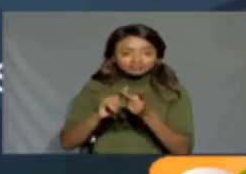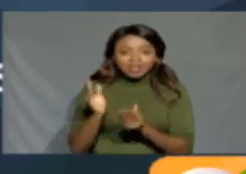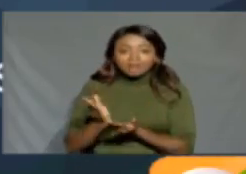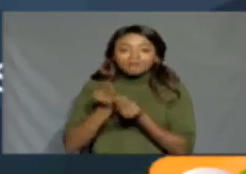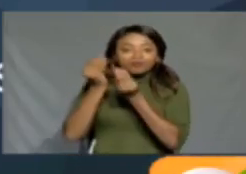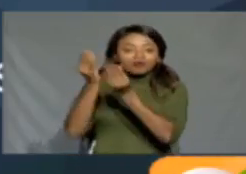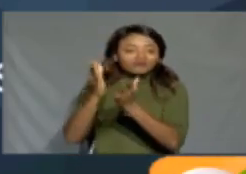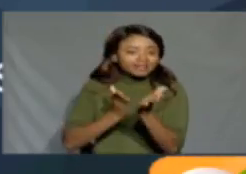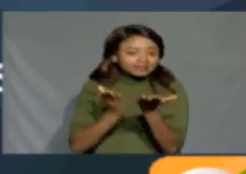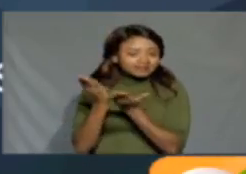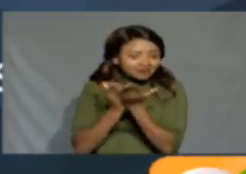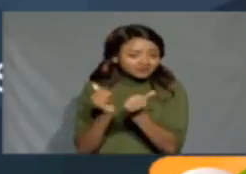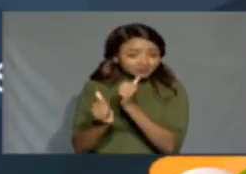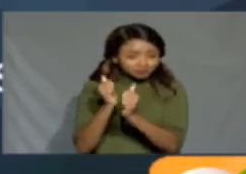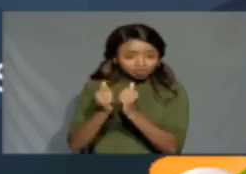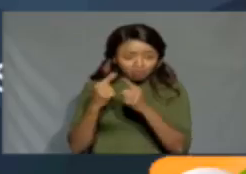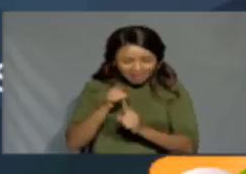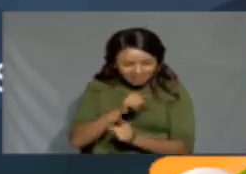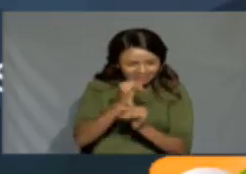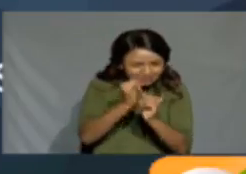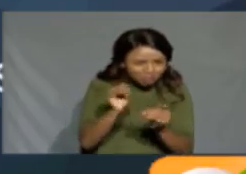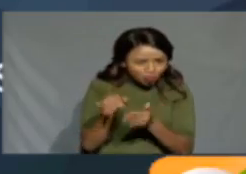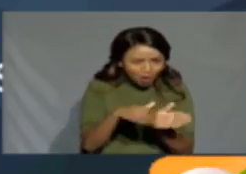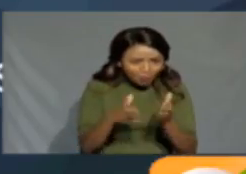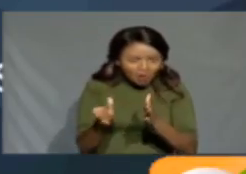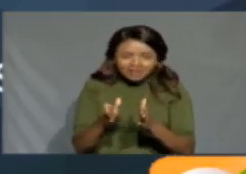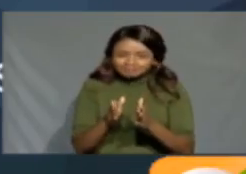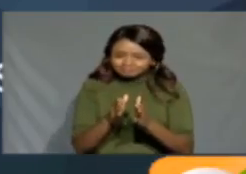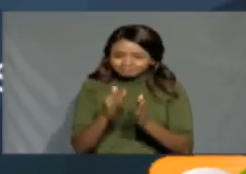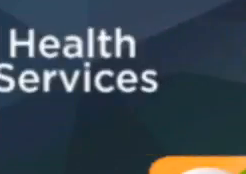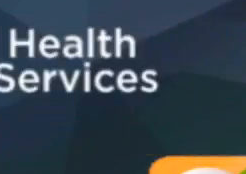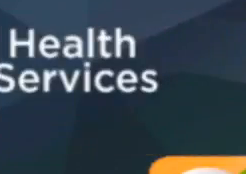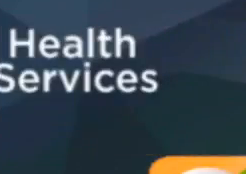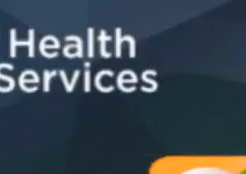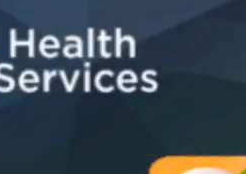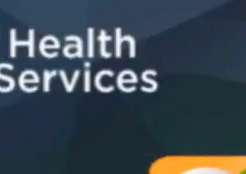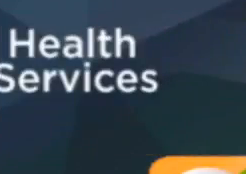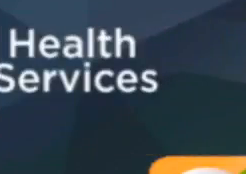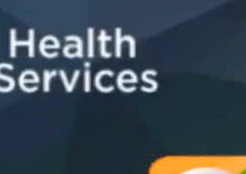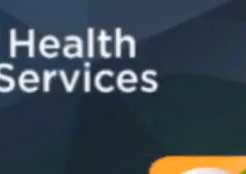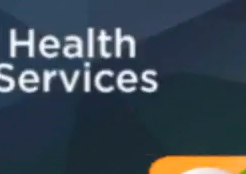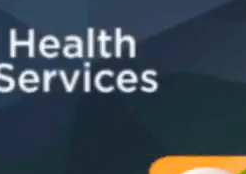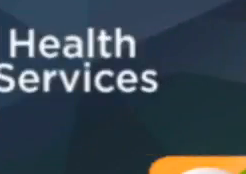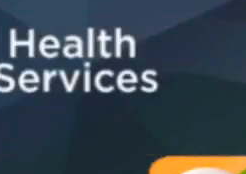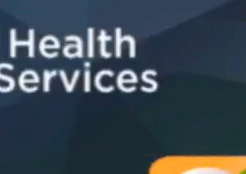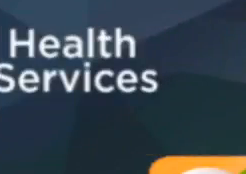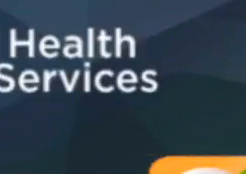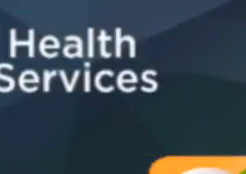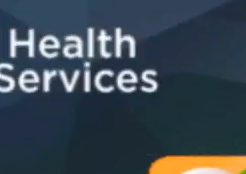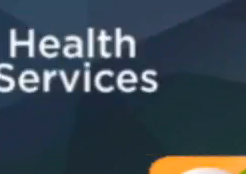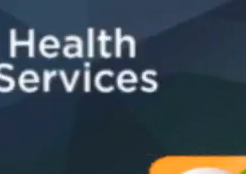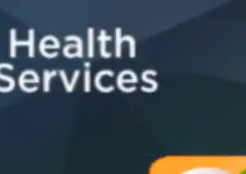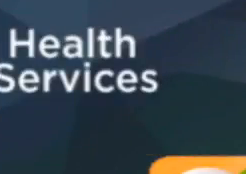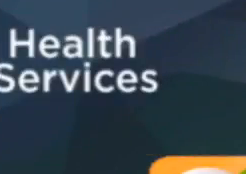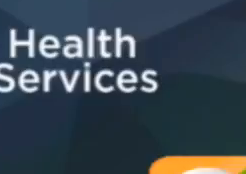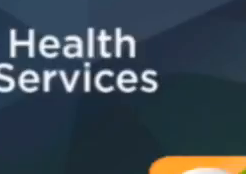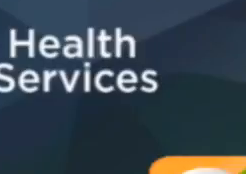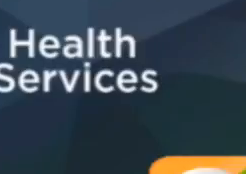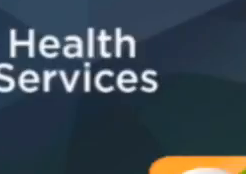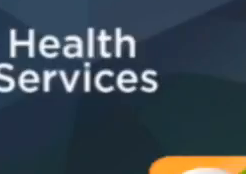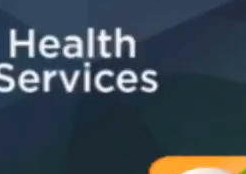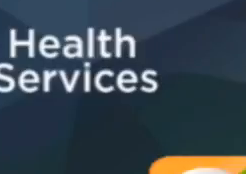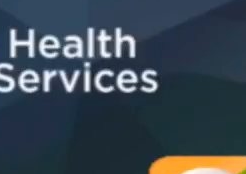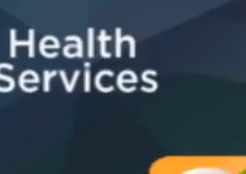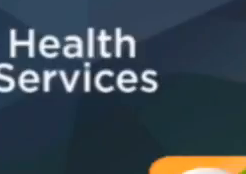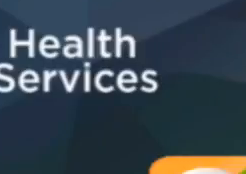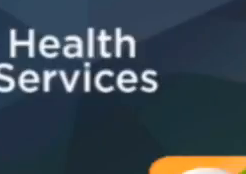counties. While the new formula moves away from population directly influencing the revenue share, population size remains critical, as the